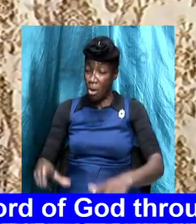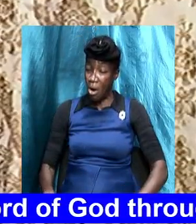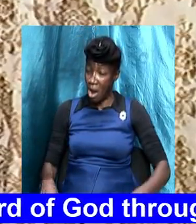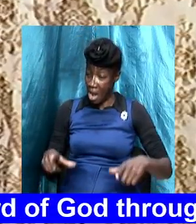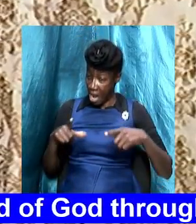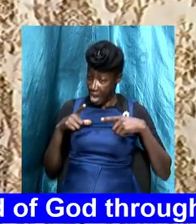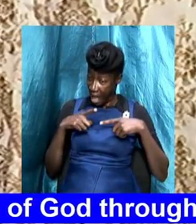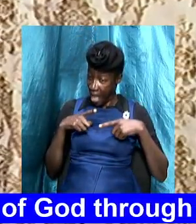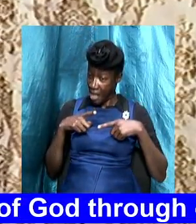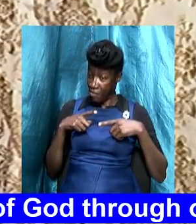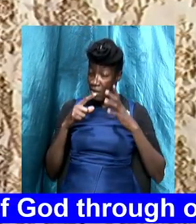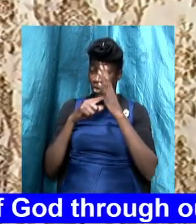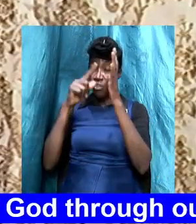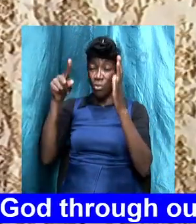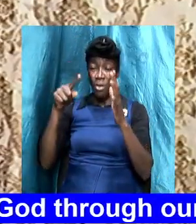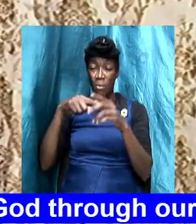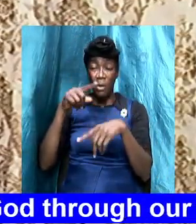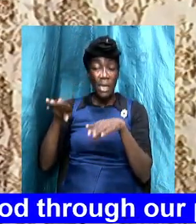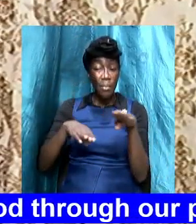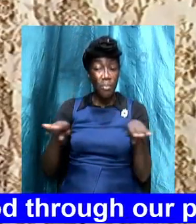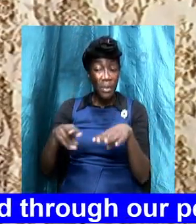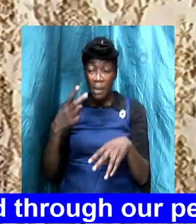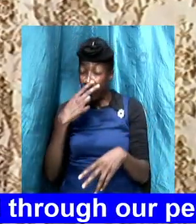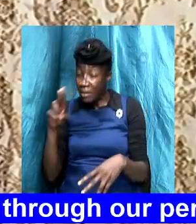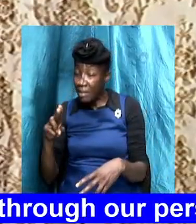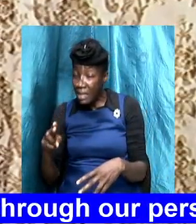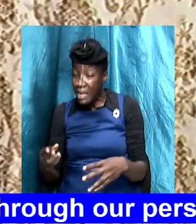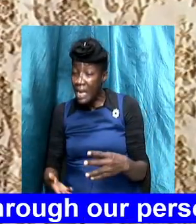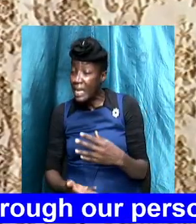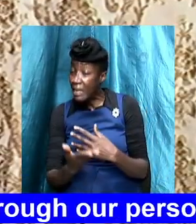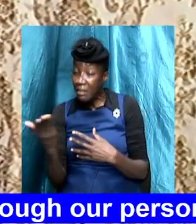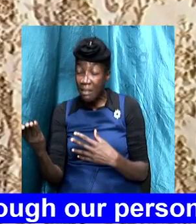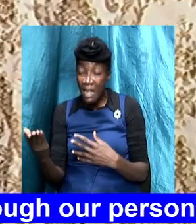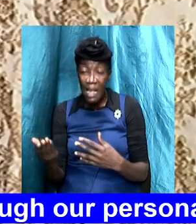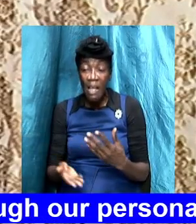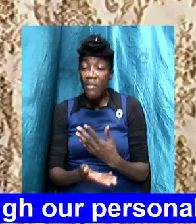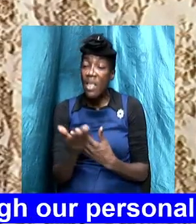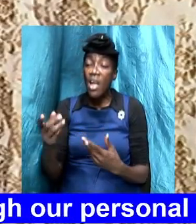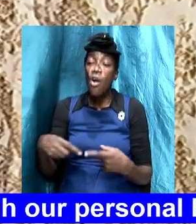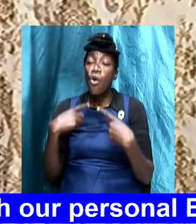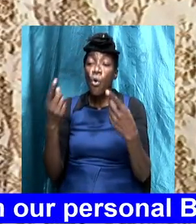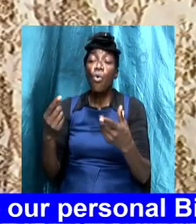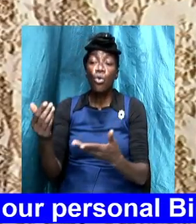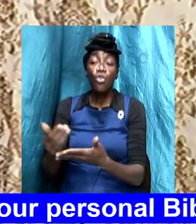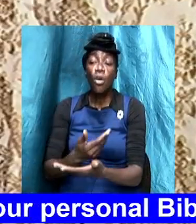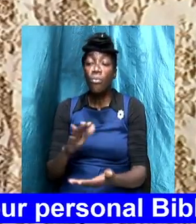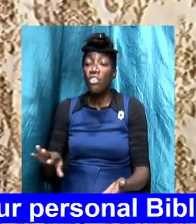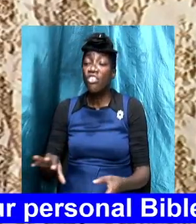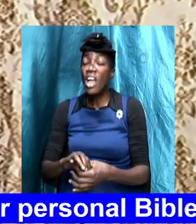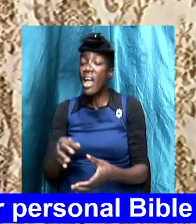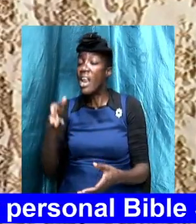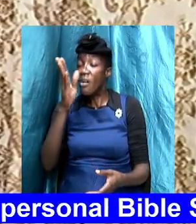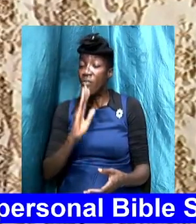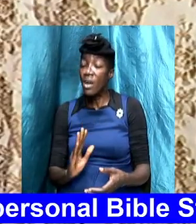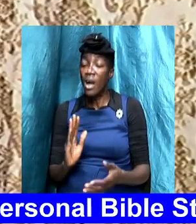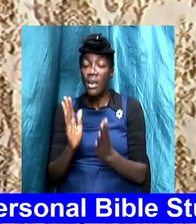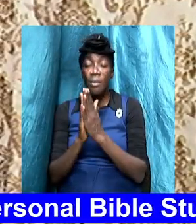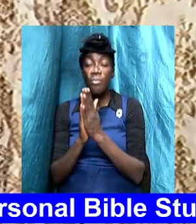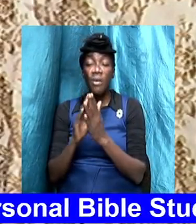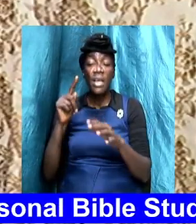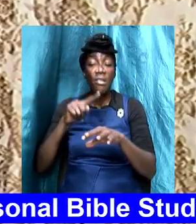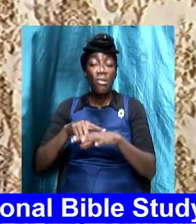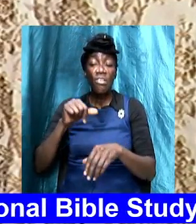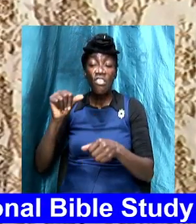did in the church of Antioch, they will say, there goes some child of God. I pray right now, God, that you'll touch each and every one of us. Even